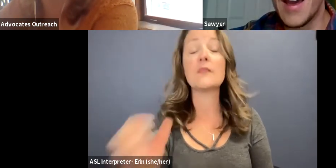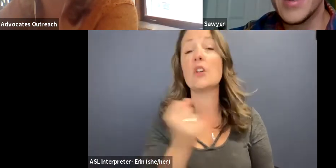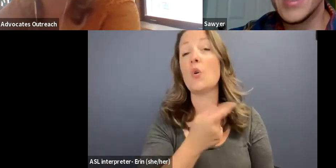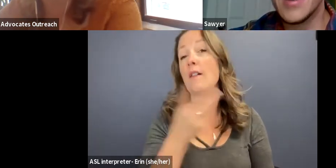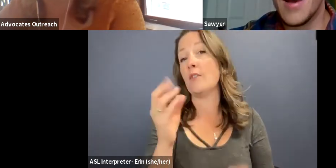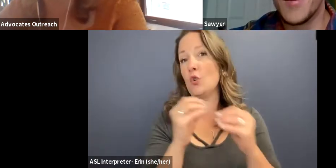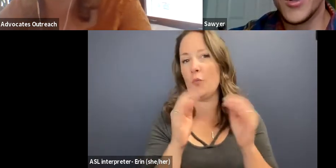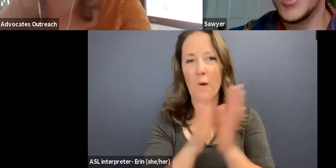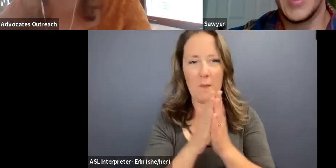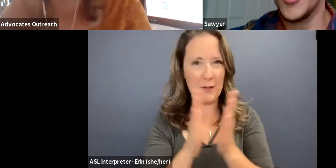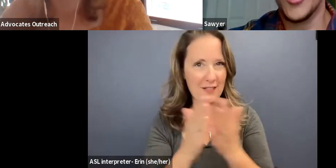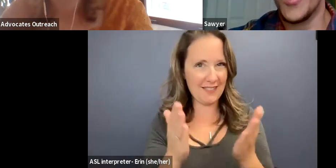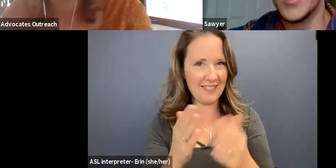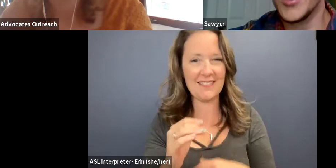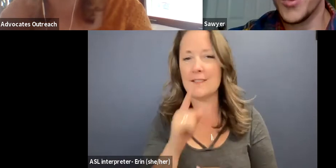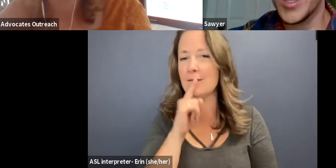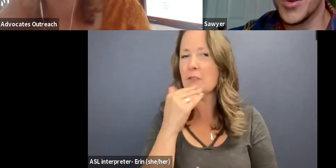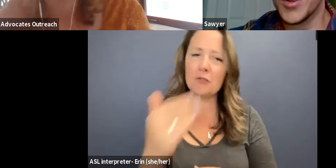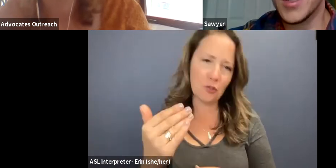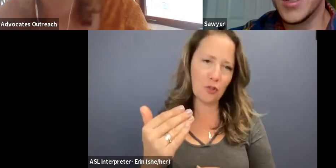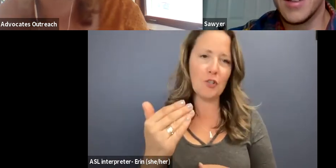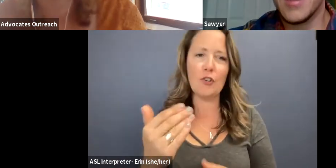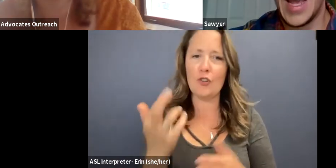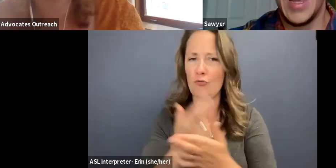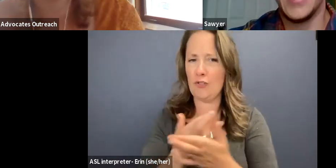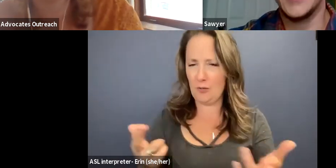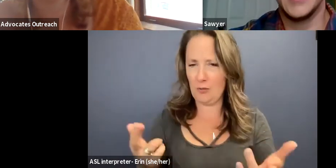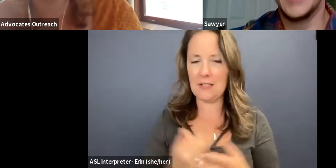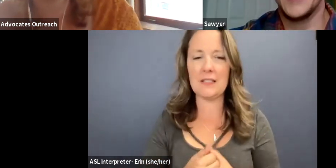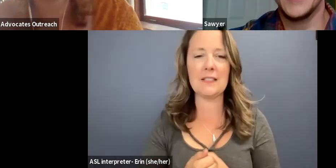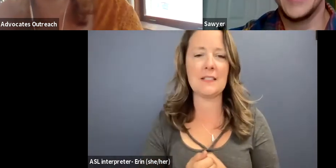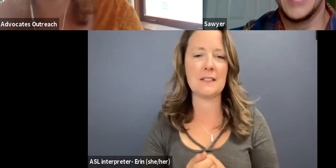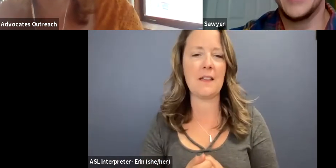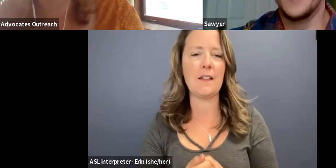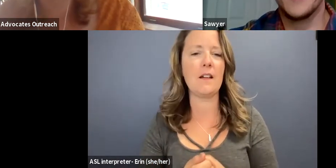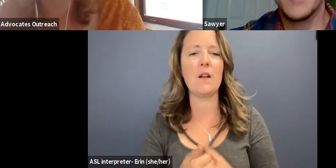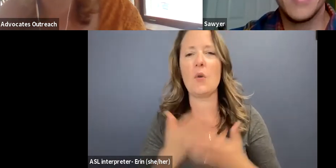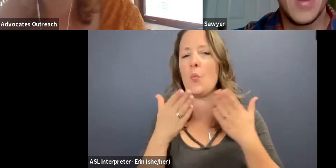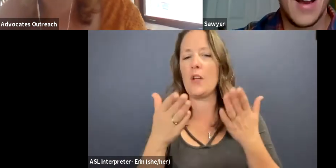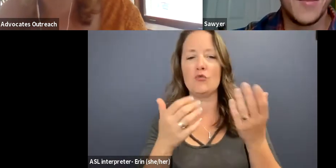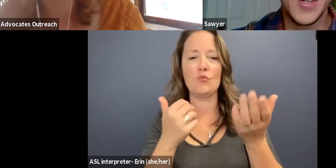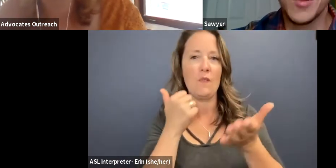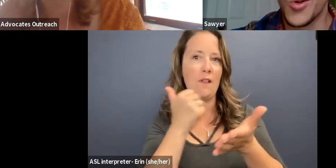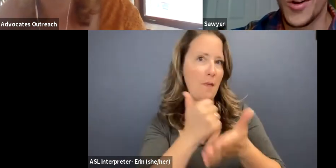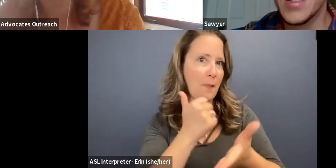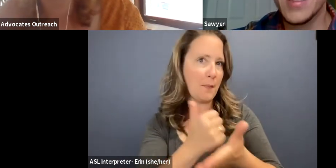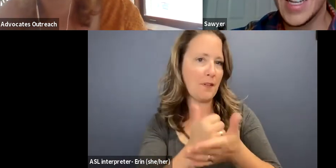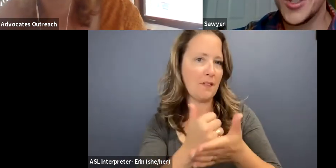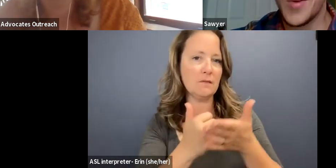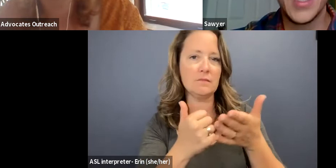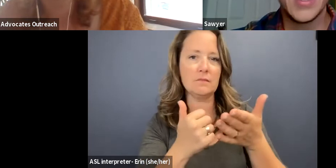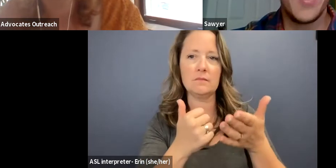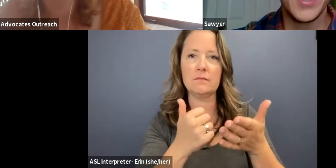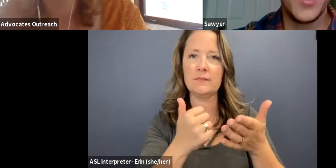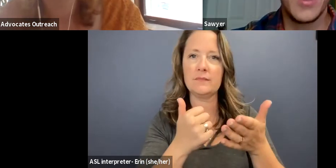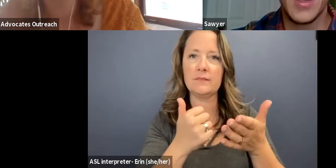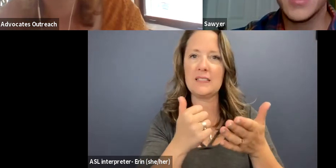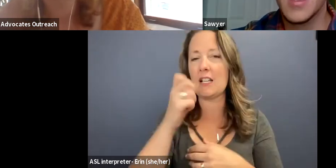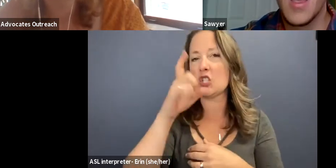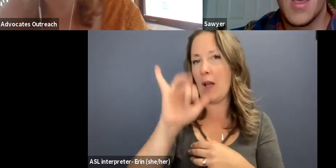might want to check with, if there's another, like, let's say maybe you aren't the parents, but it's